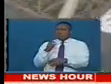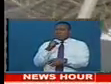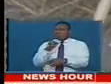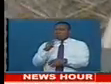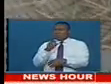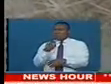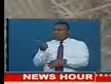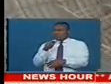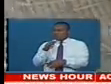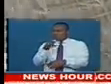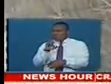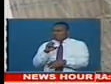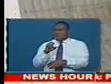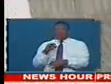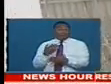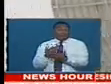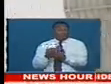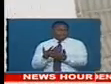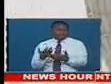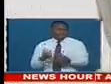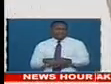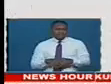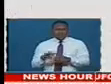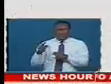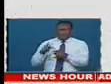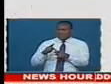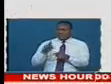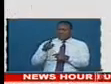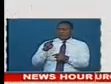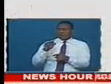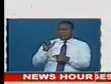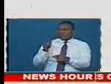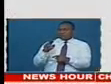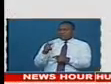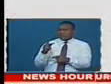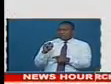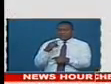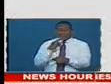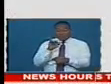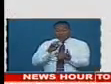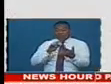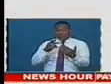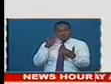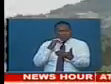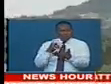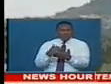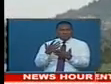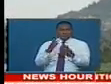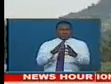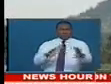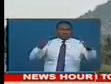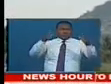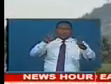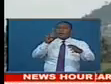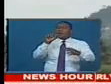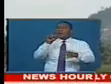Energy Commission, Professor B.J.B. Nyako, said the project will better position the country to be able to handle large volumes of